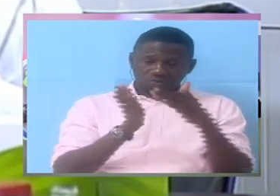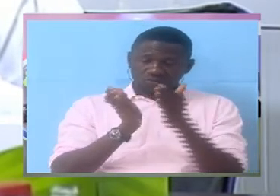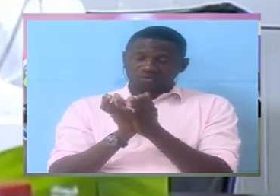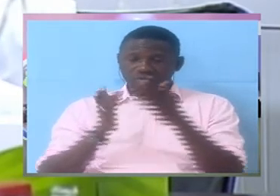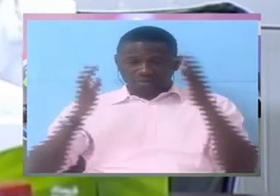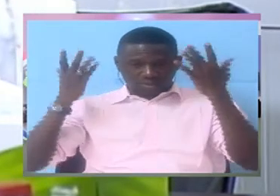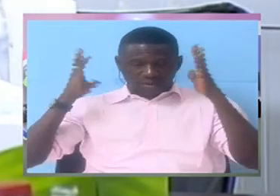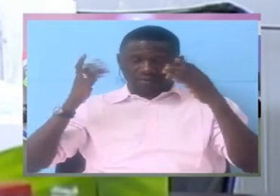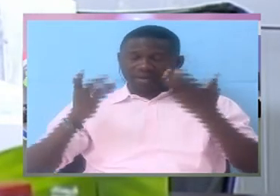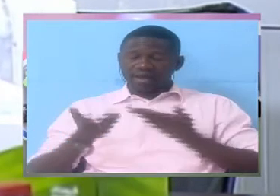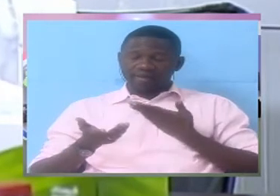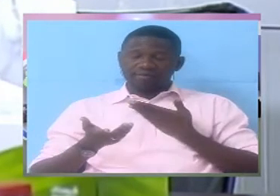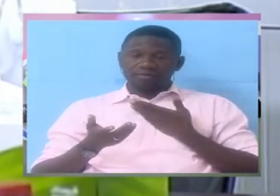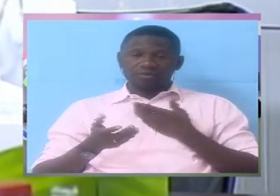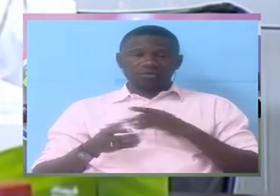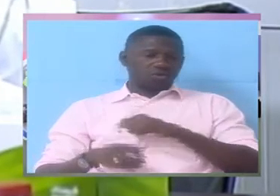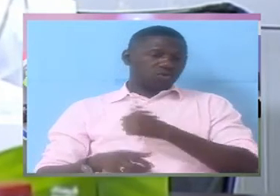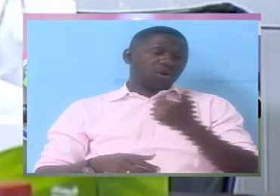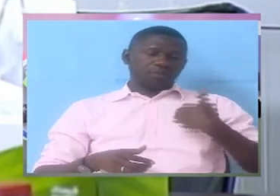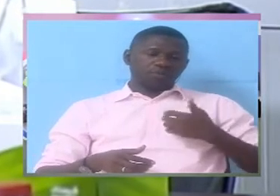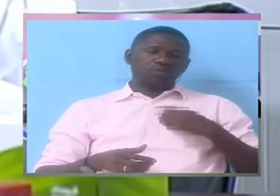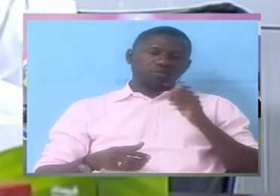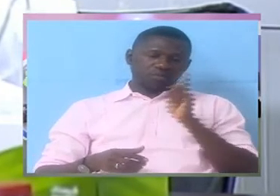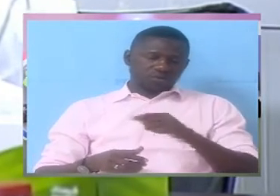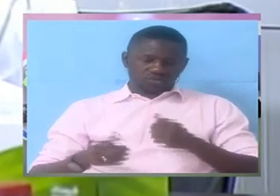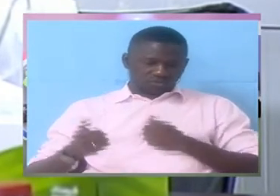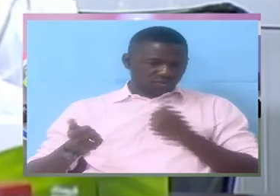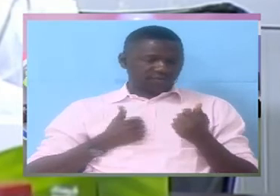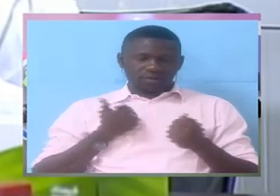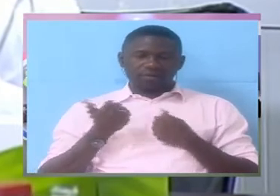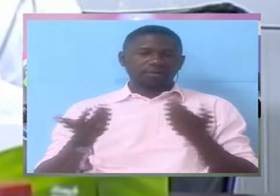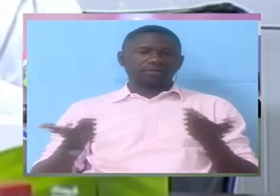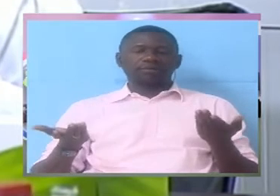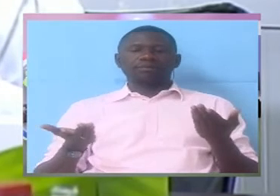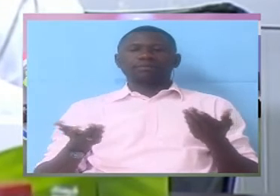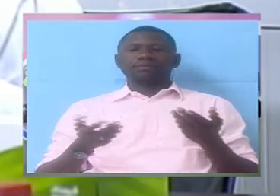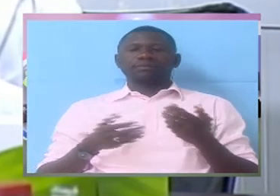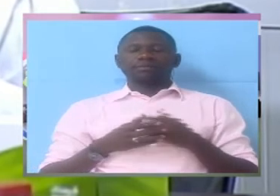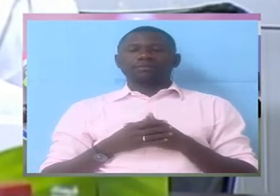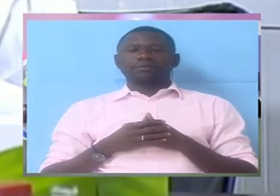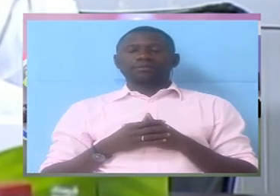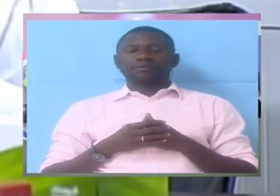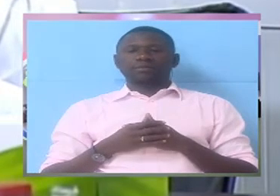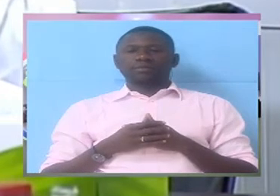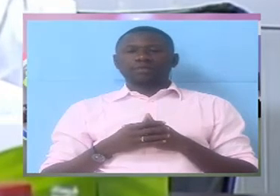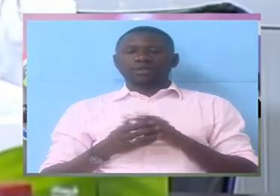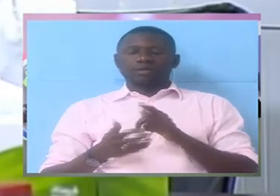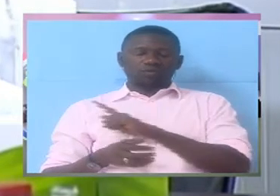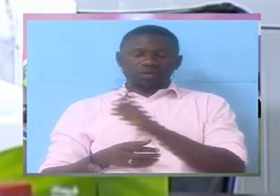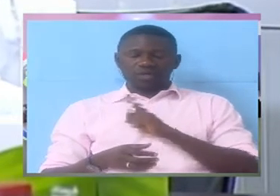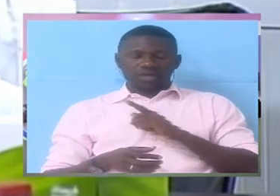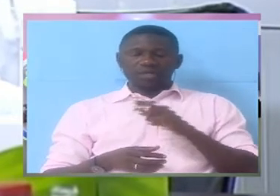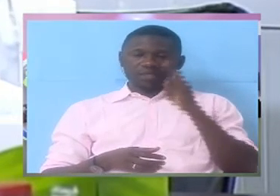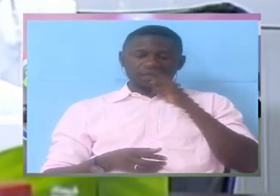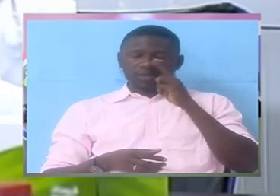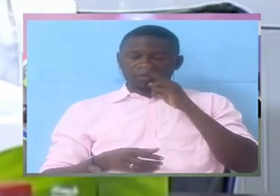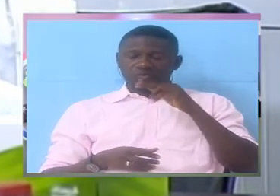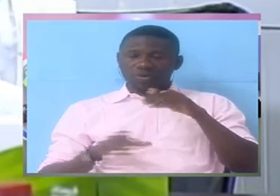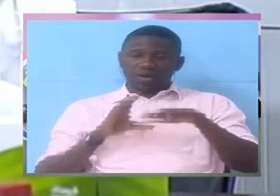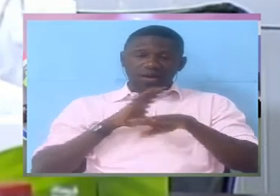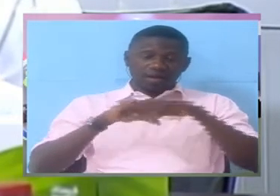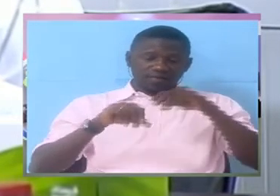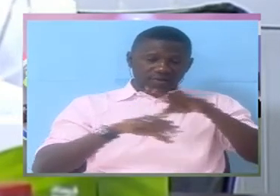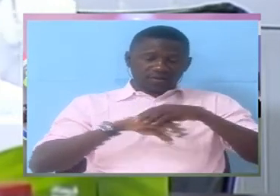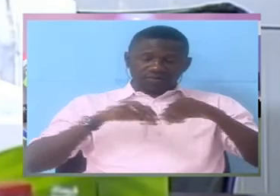tema. Some people may suffer. Fumodo liyabata. And as we are trying to avoid human rights